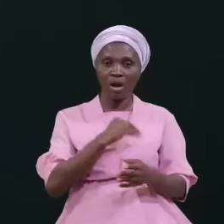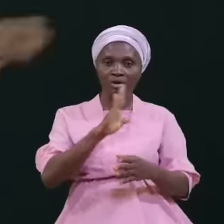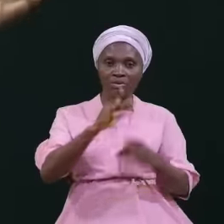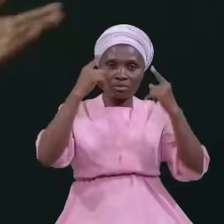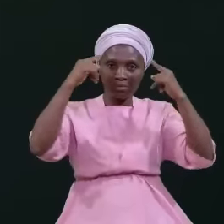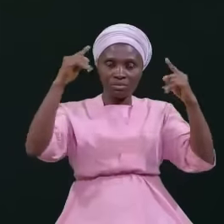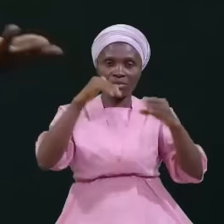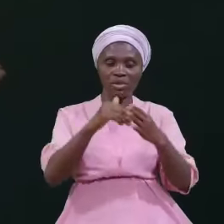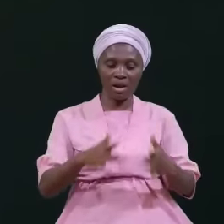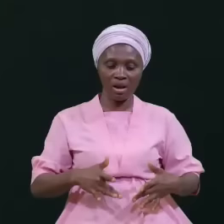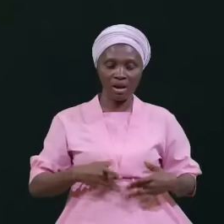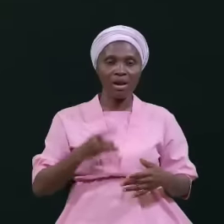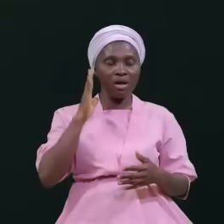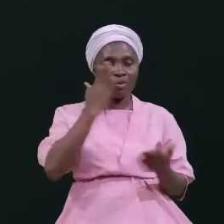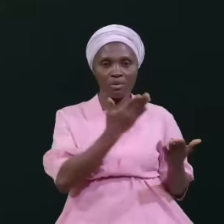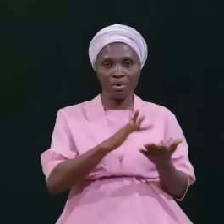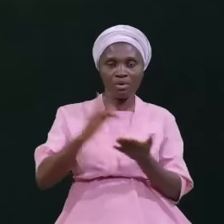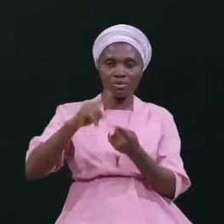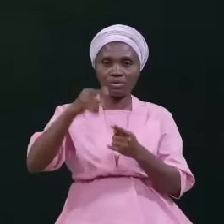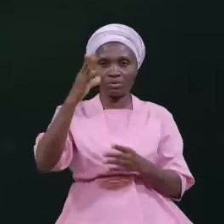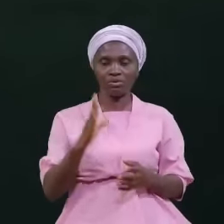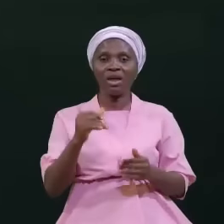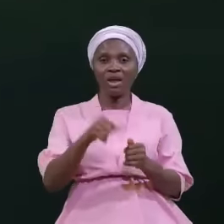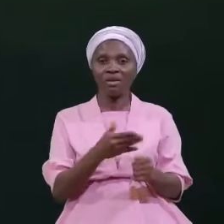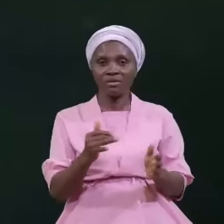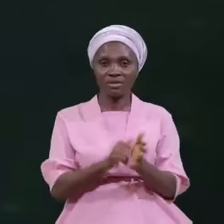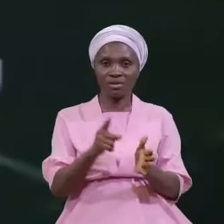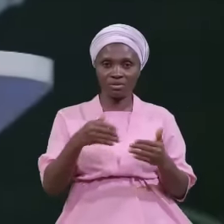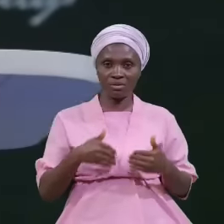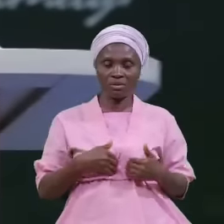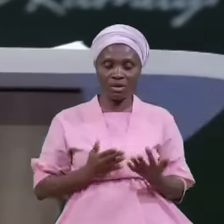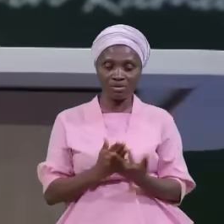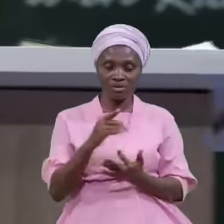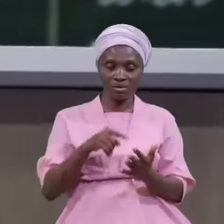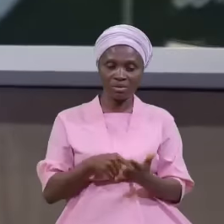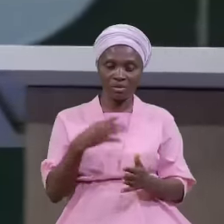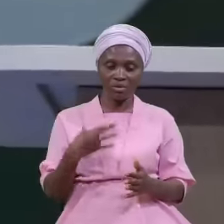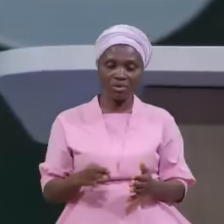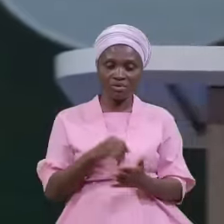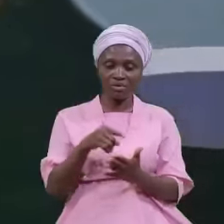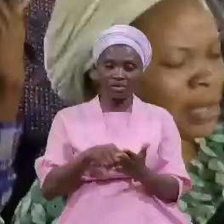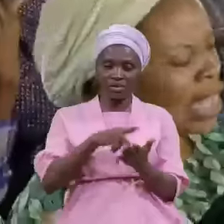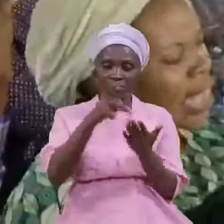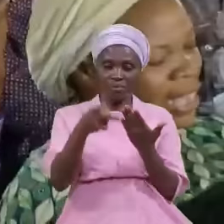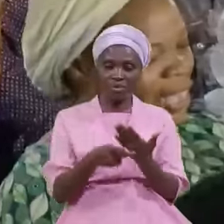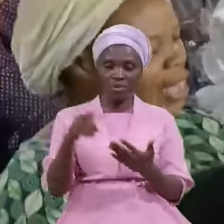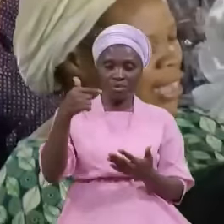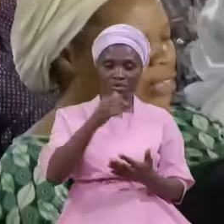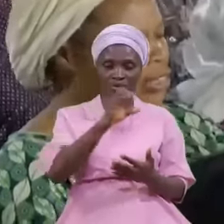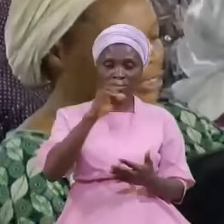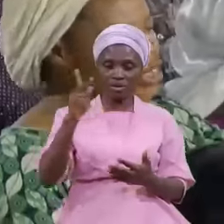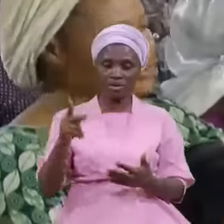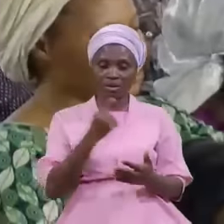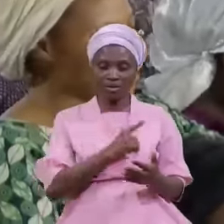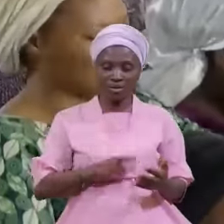this retreat and during this GCK, the Lord will begin to open up everything, unravel